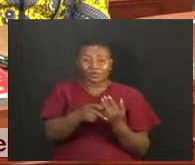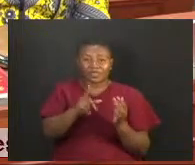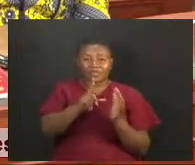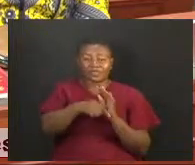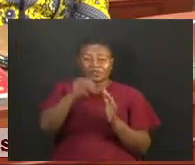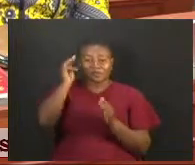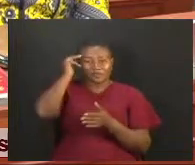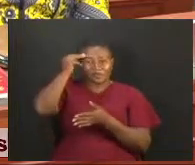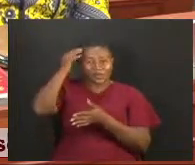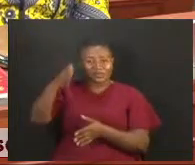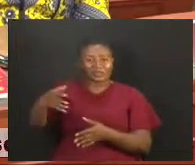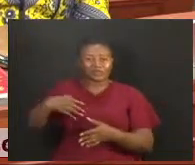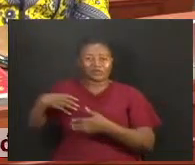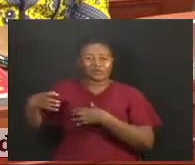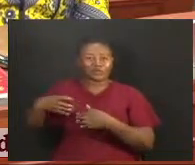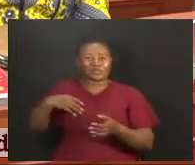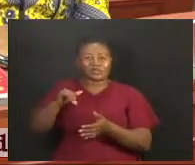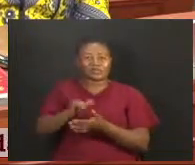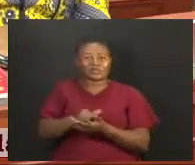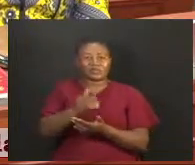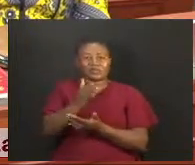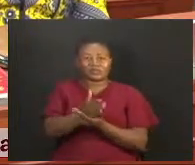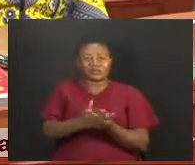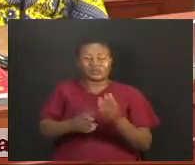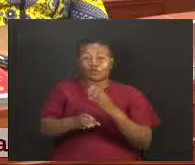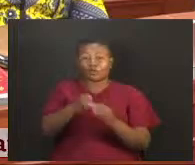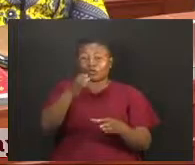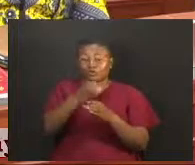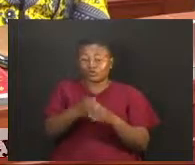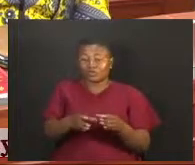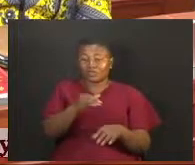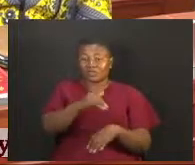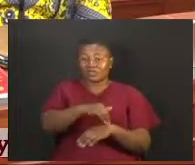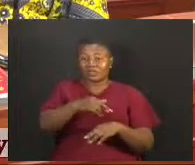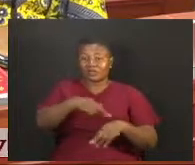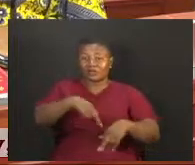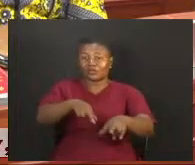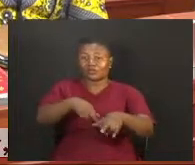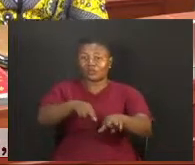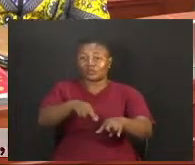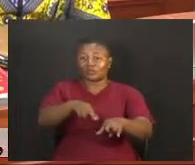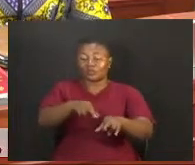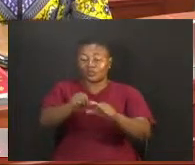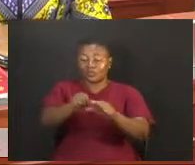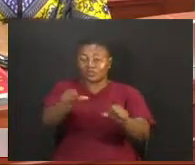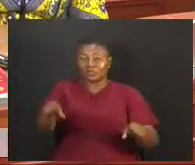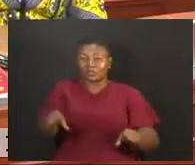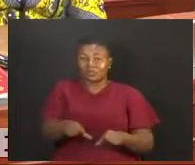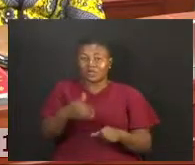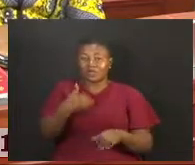complained that some contracts at the road sector had no commencement certificate. Go to